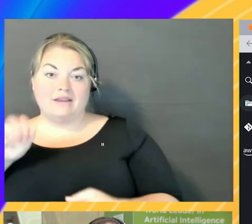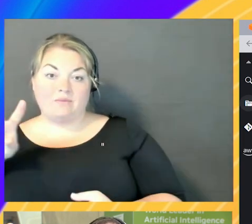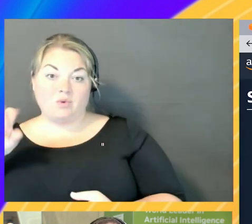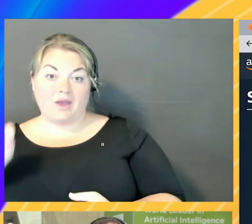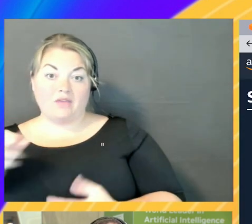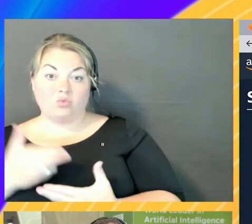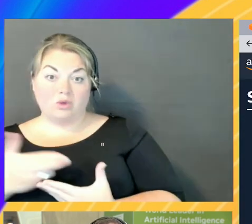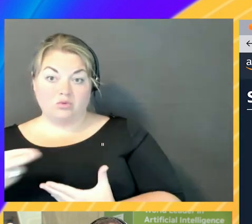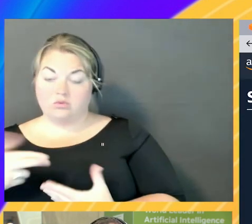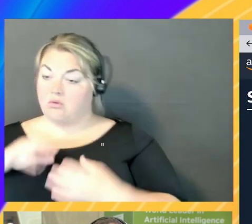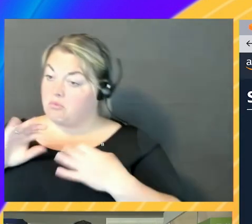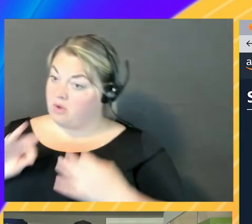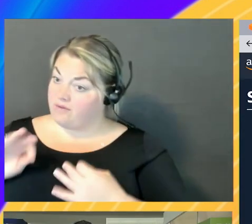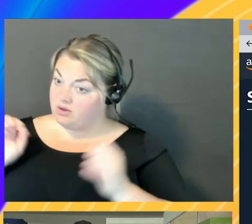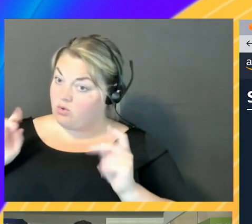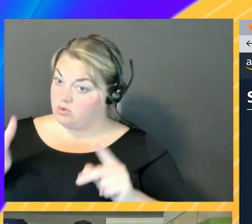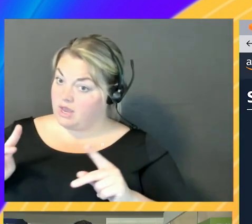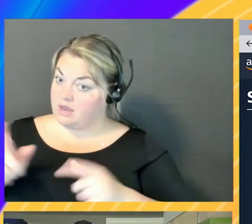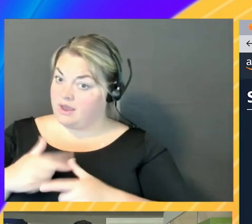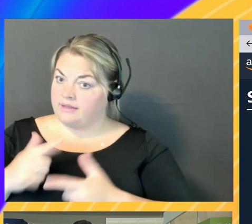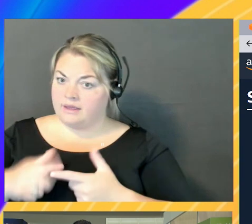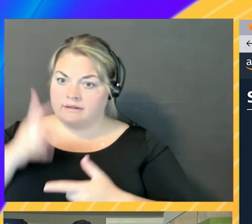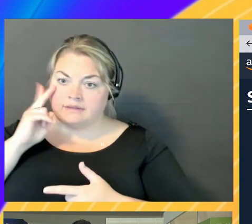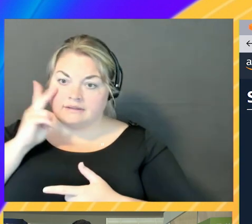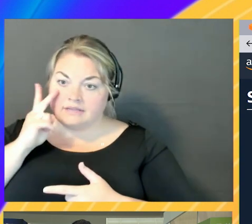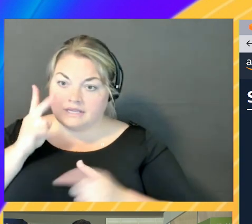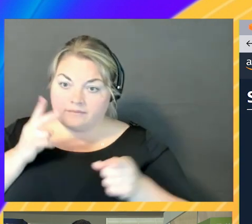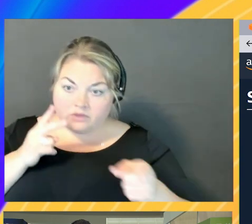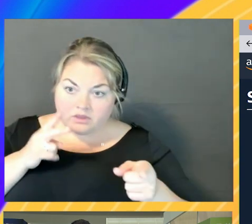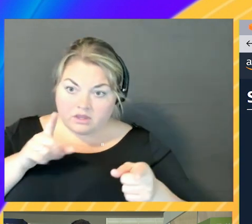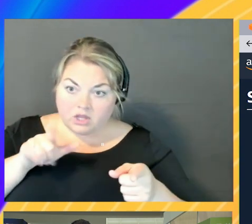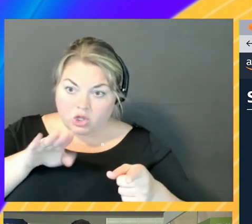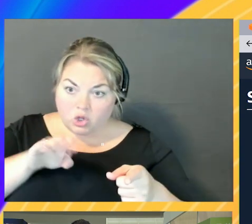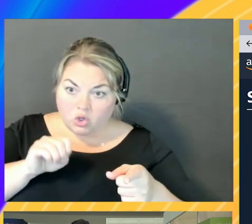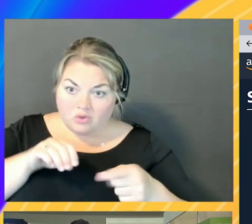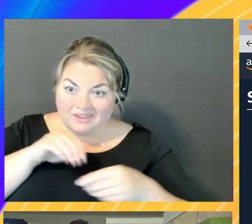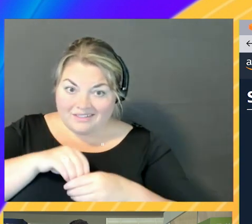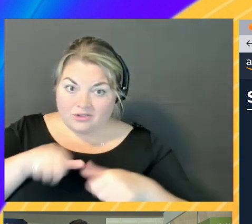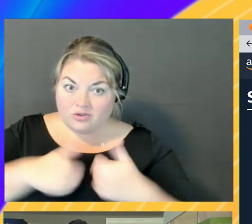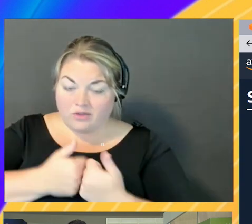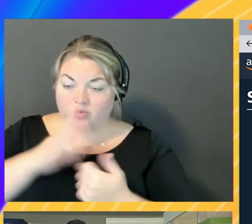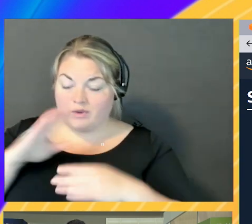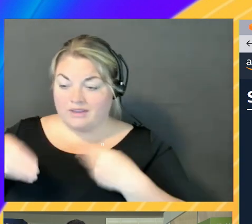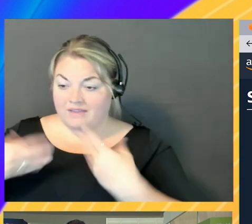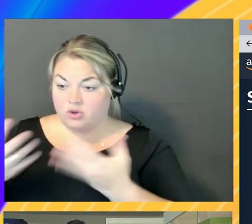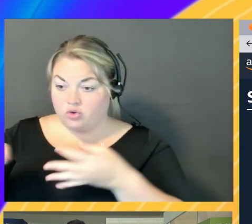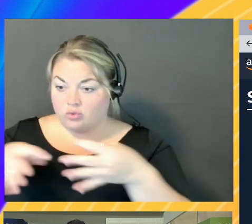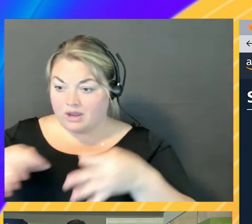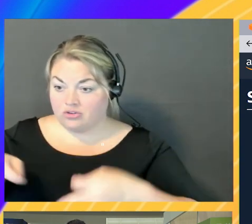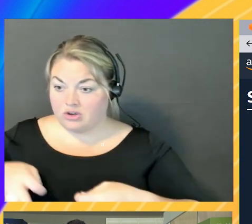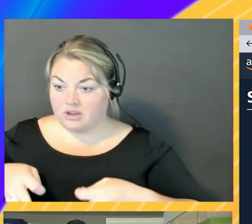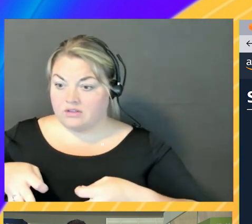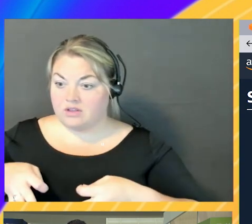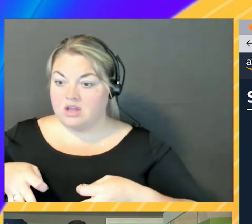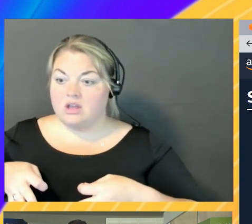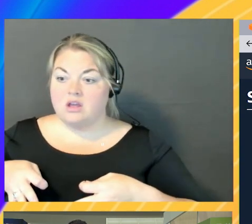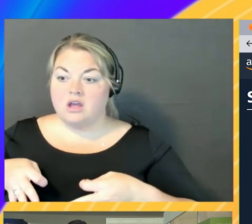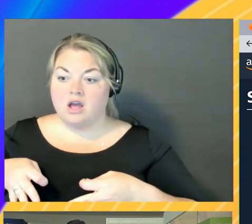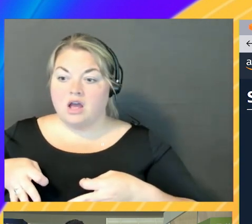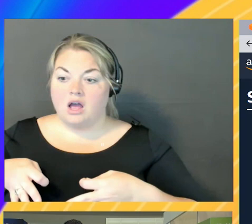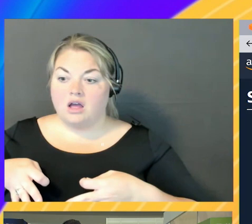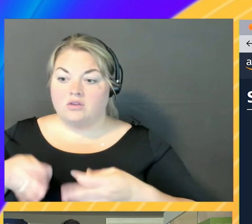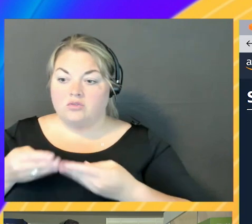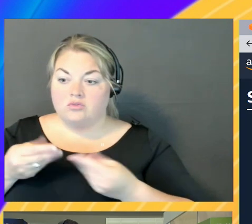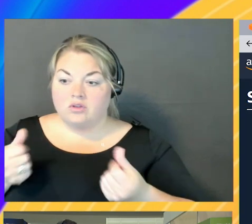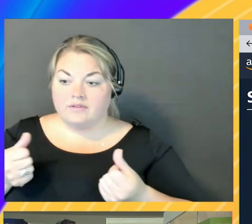okay. And then, let's see, the clues in this challenge will give directions oriented to solving the challenge with Python, but any of the supporting CodeWhisperer languages